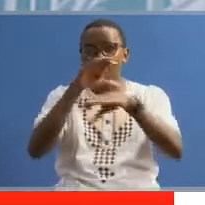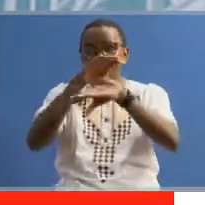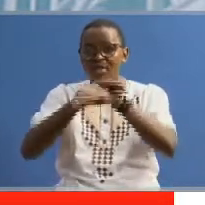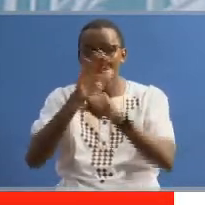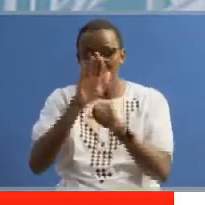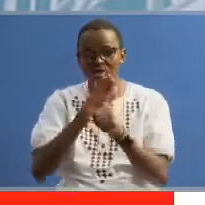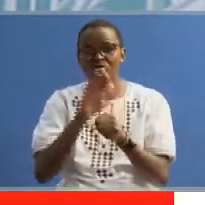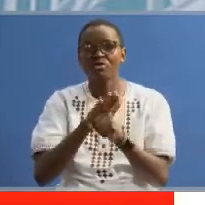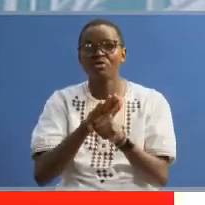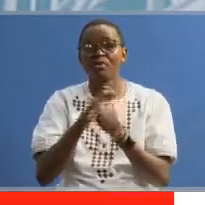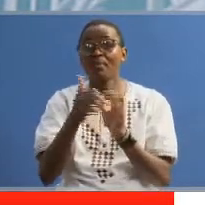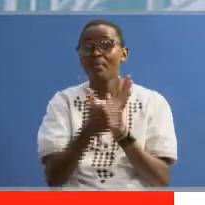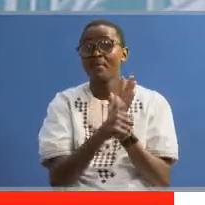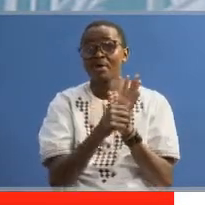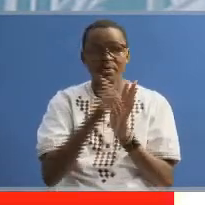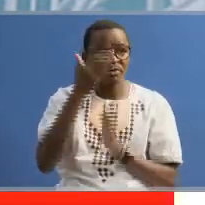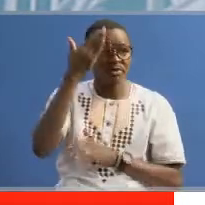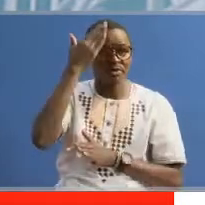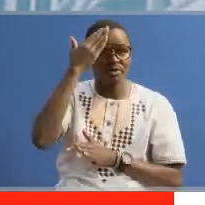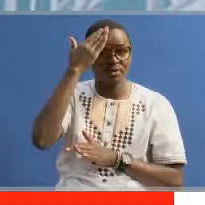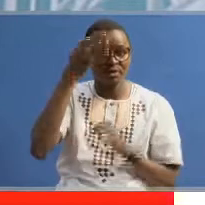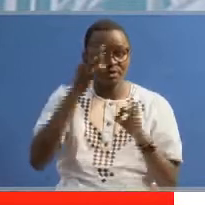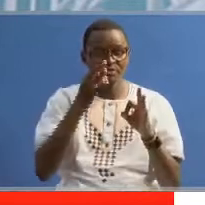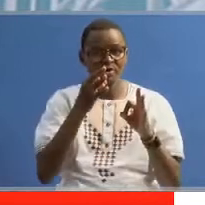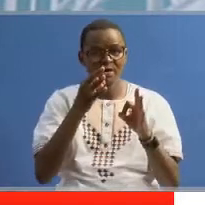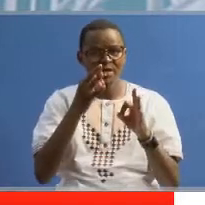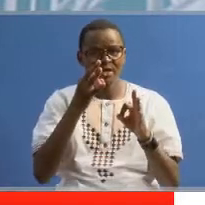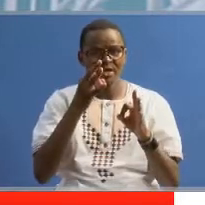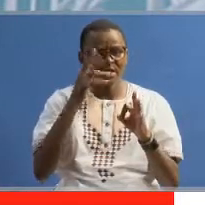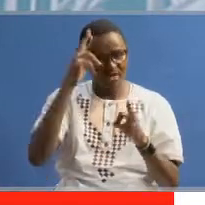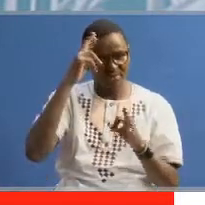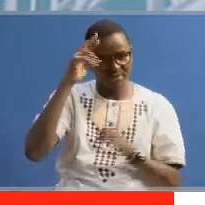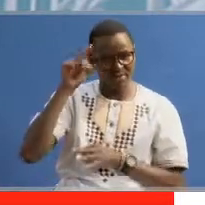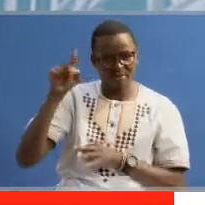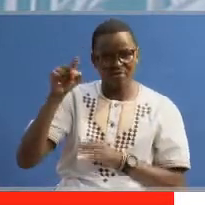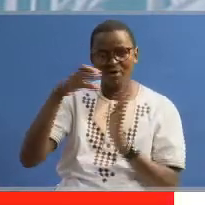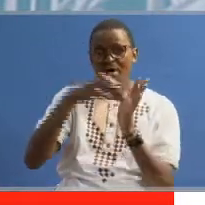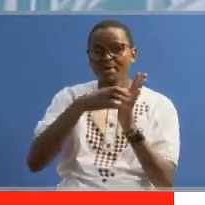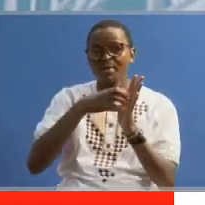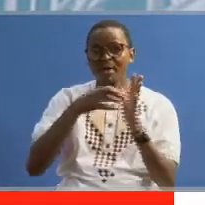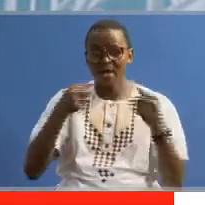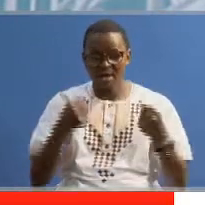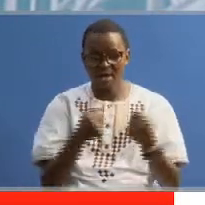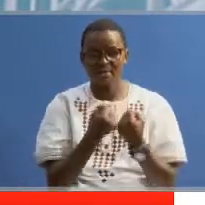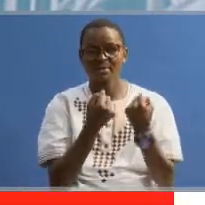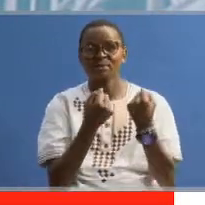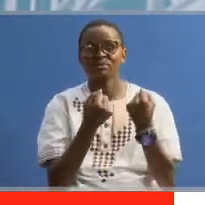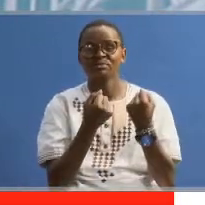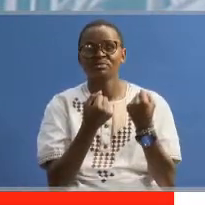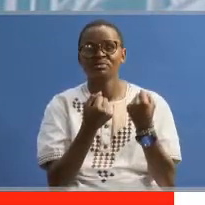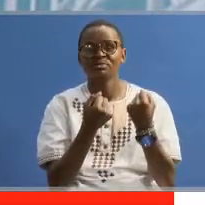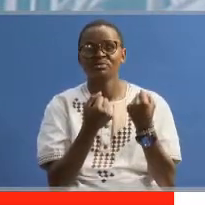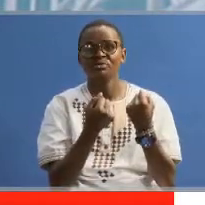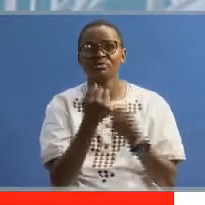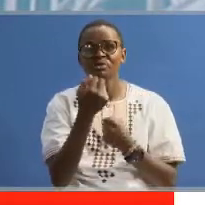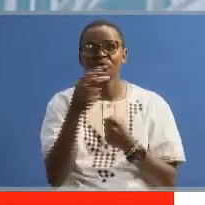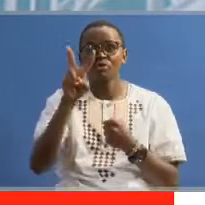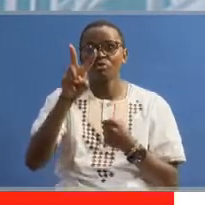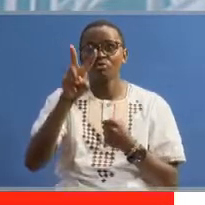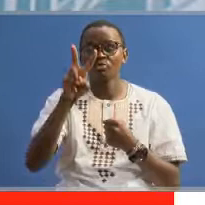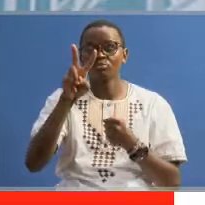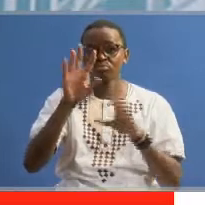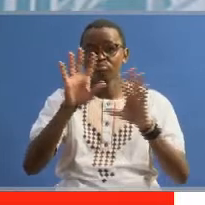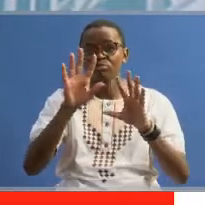a lot of problem. And you know, if I take you back to a case that happened even at to our